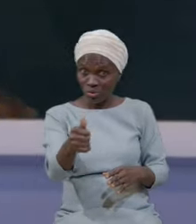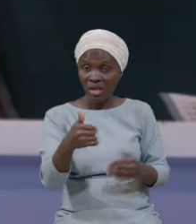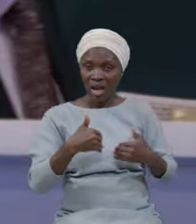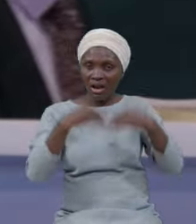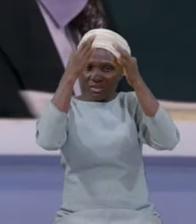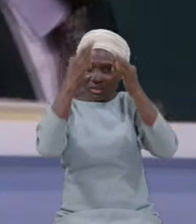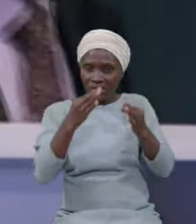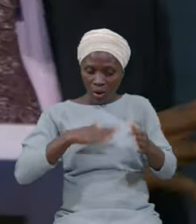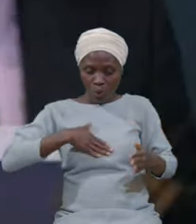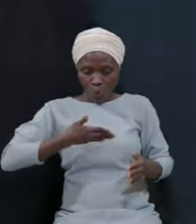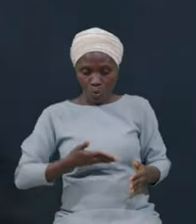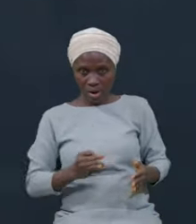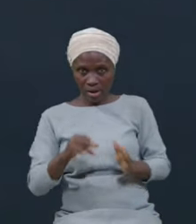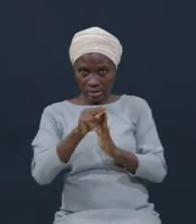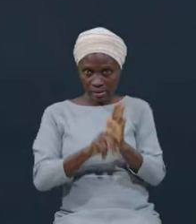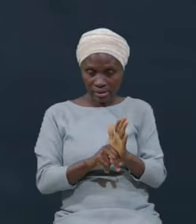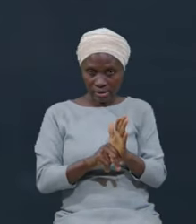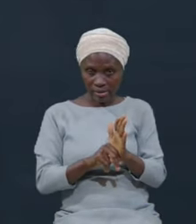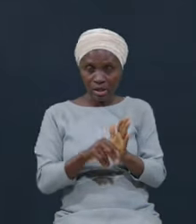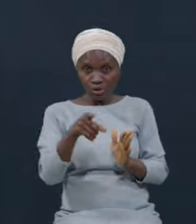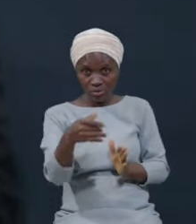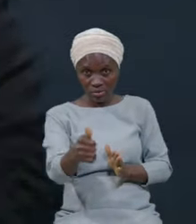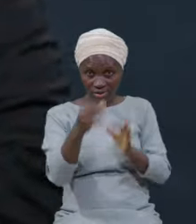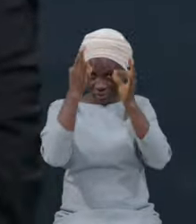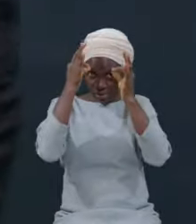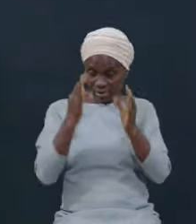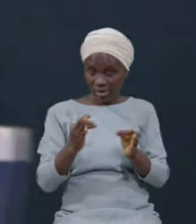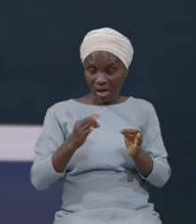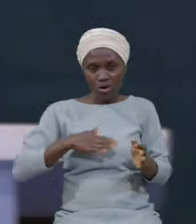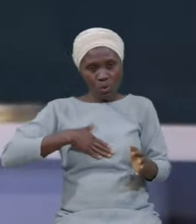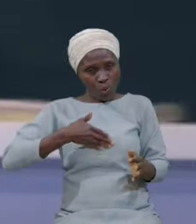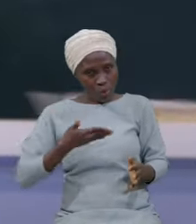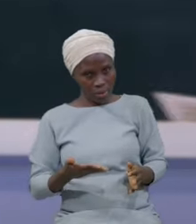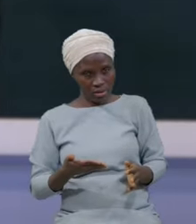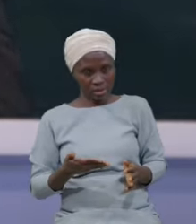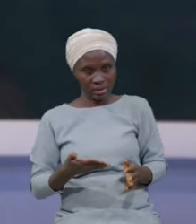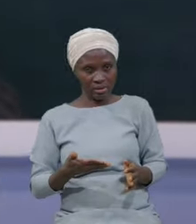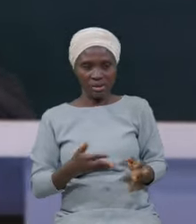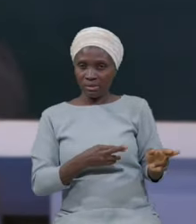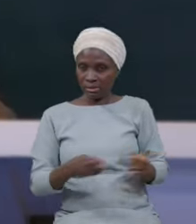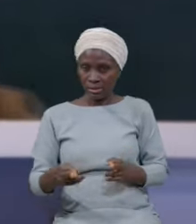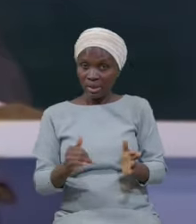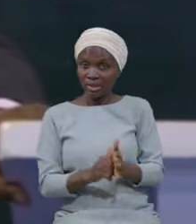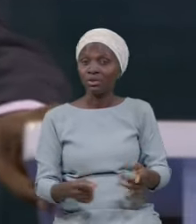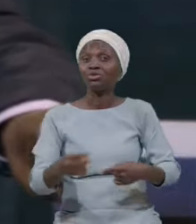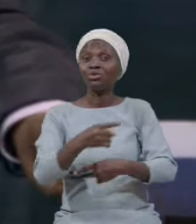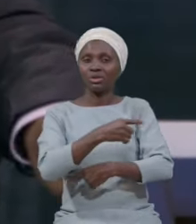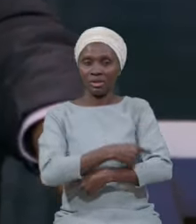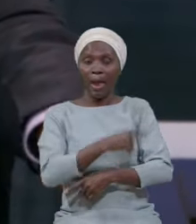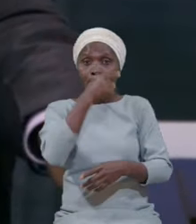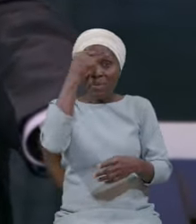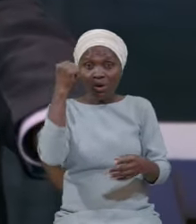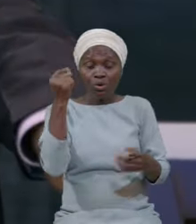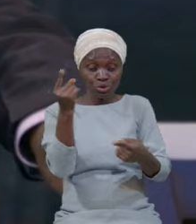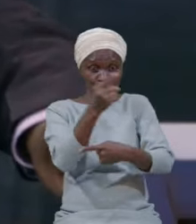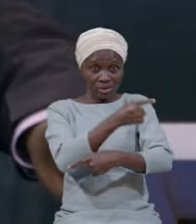decide. You're willing. That today, because this is the power that can set